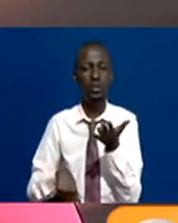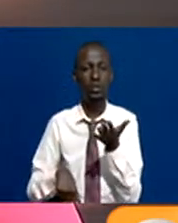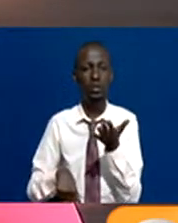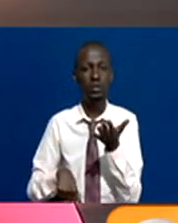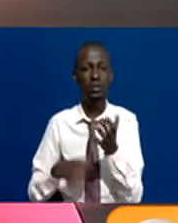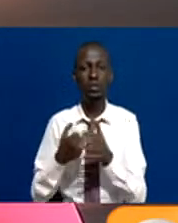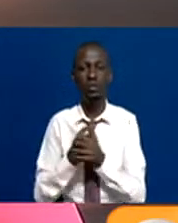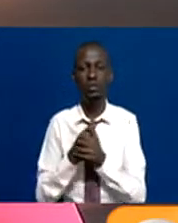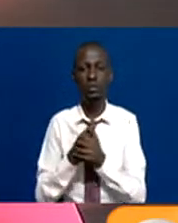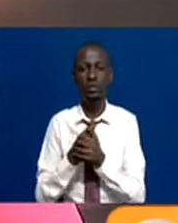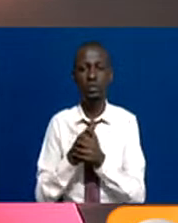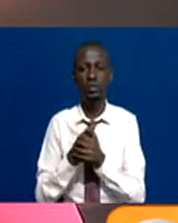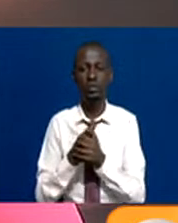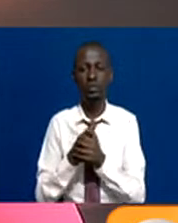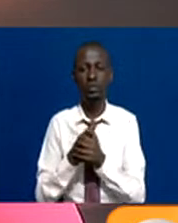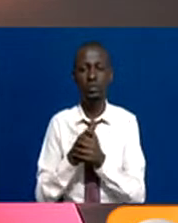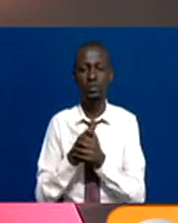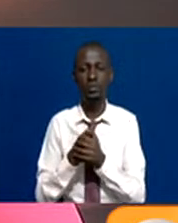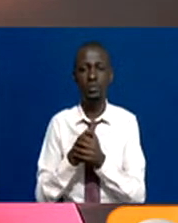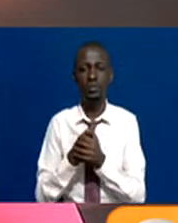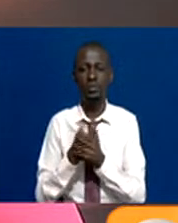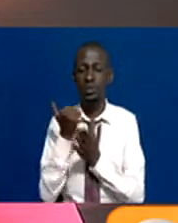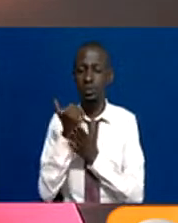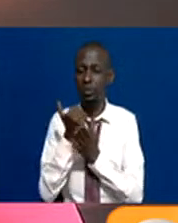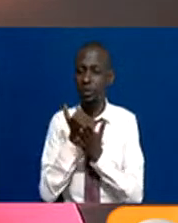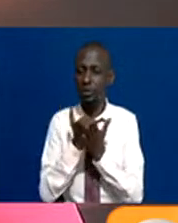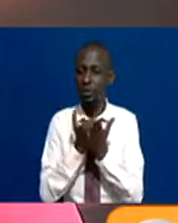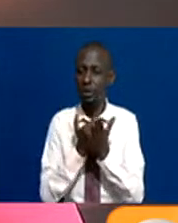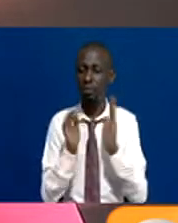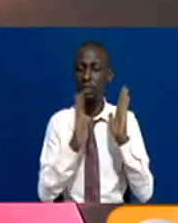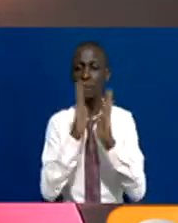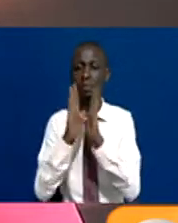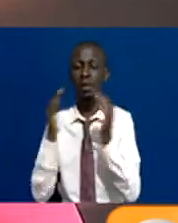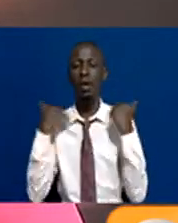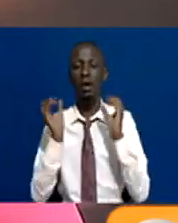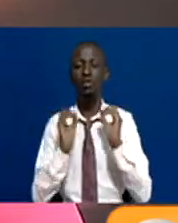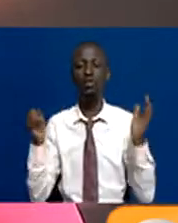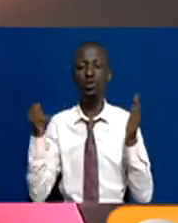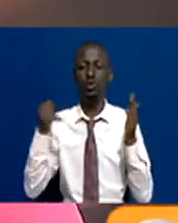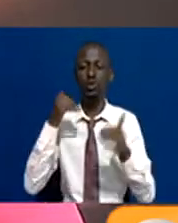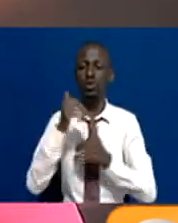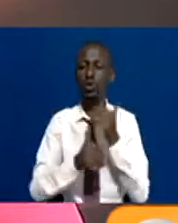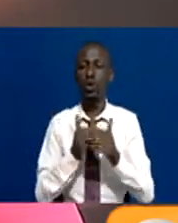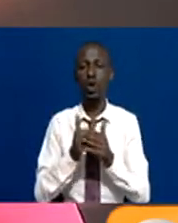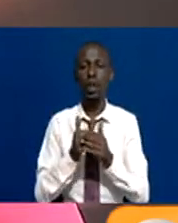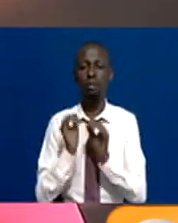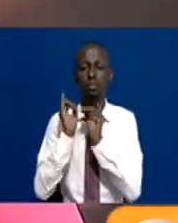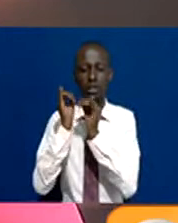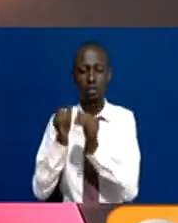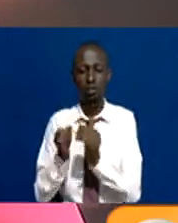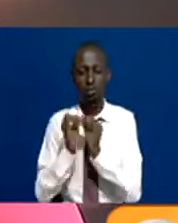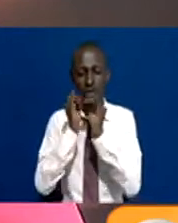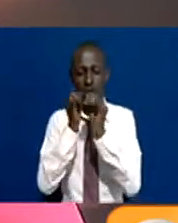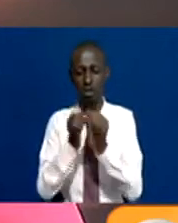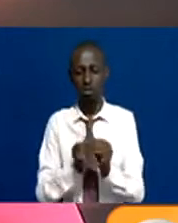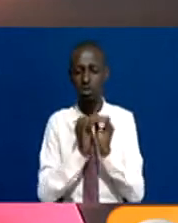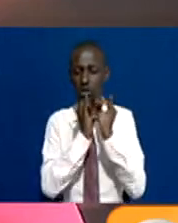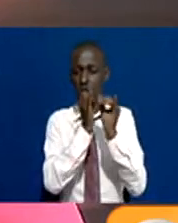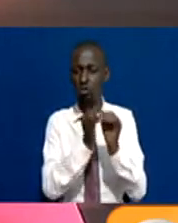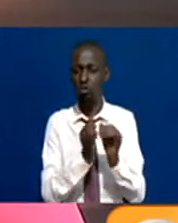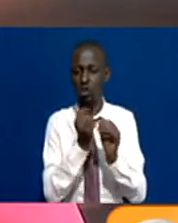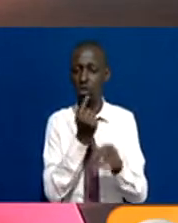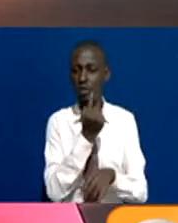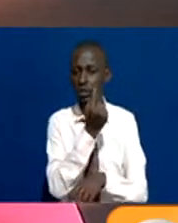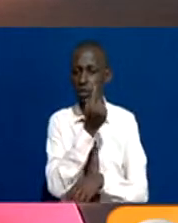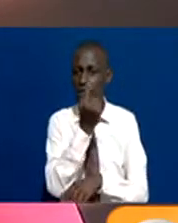blanket kind of program or structure for everyone or plan. Right. It's individualized because every one of them